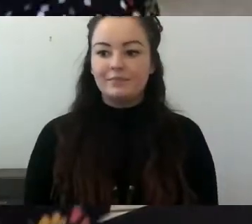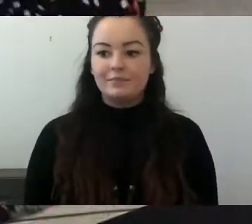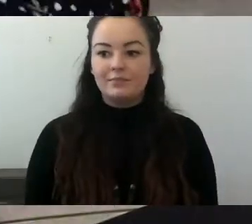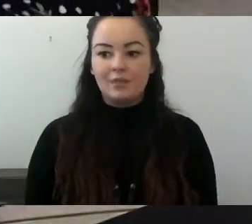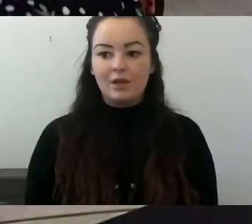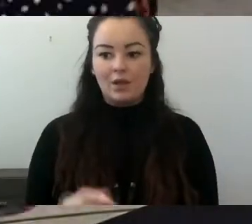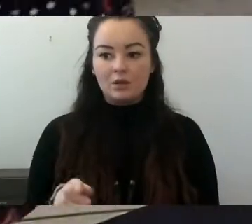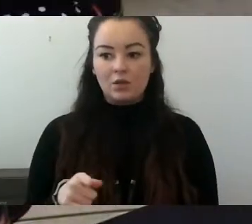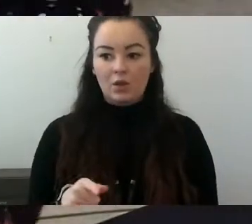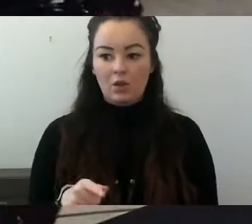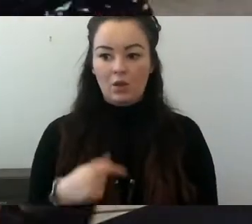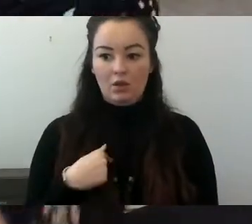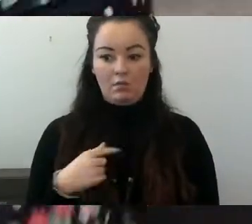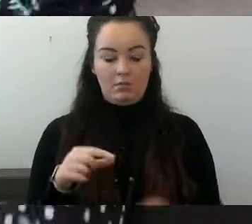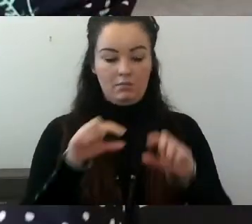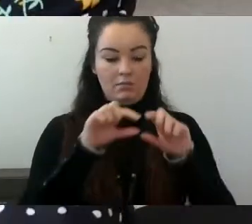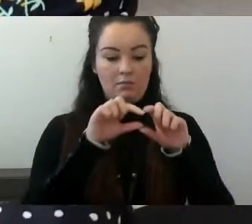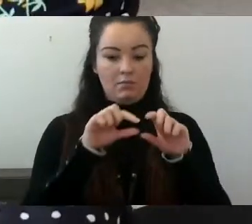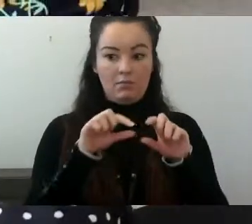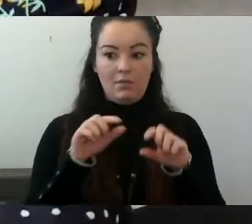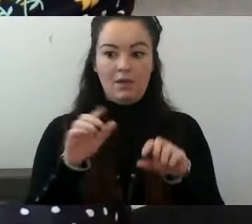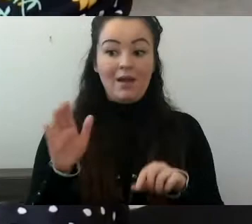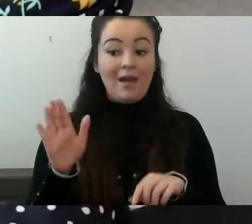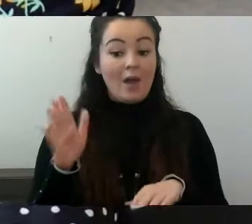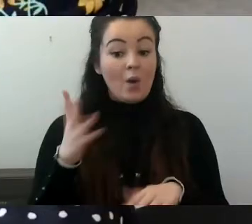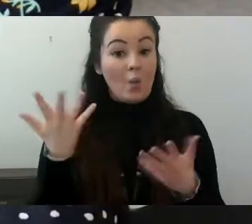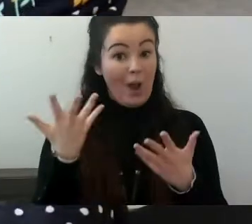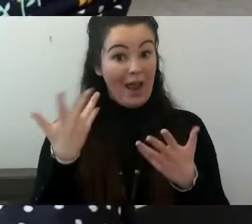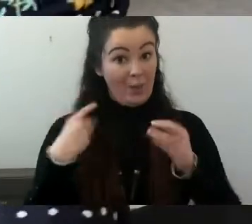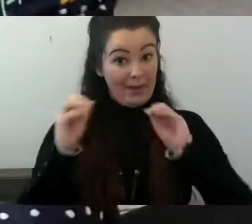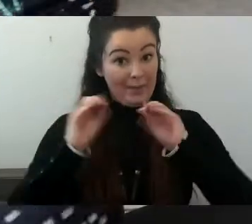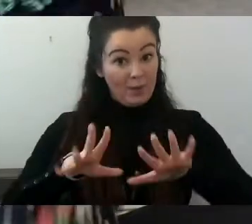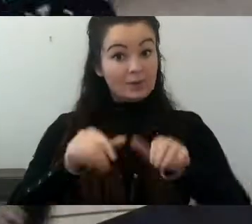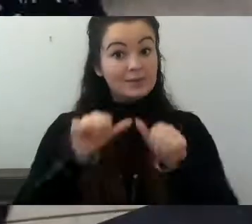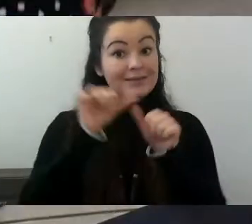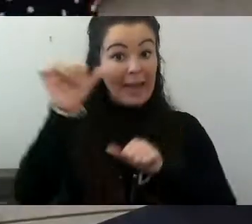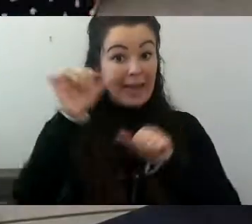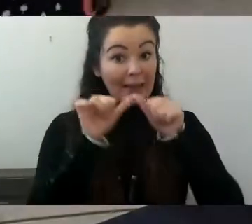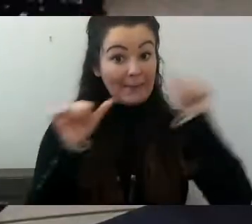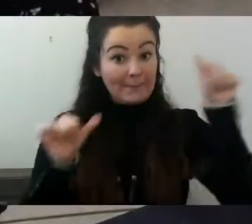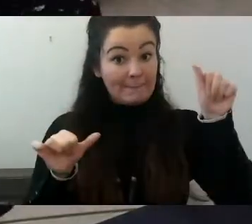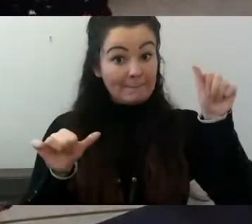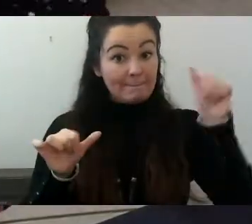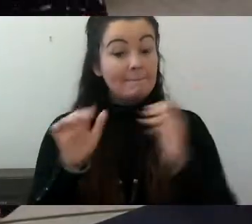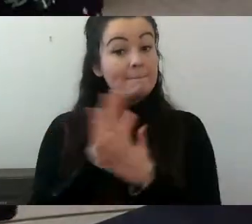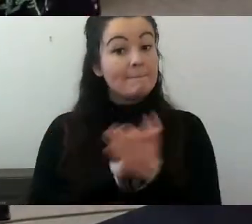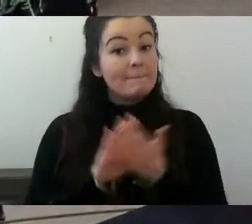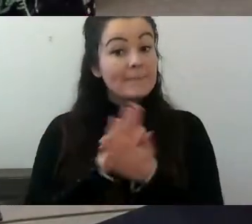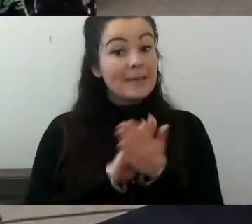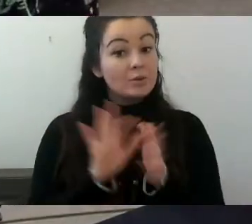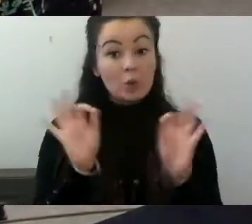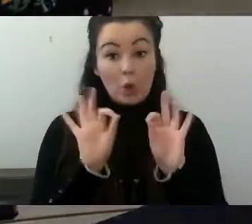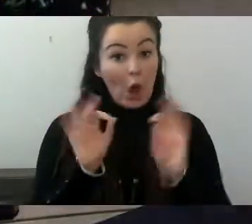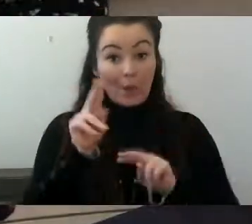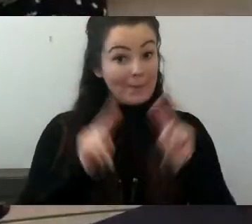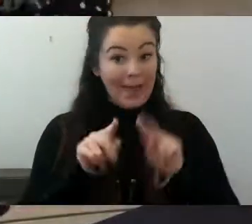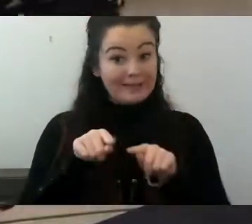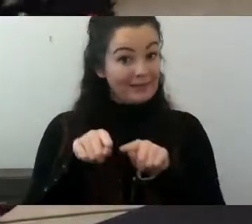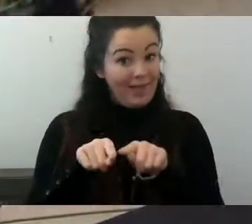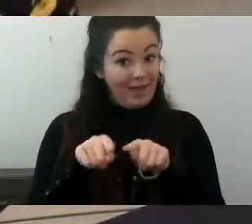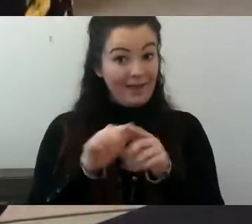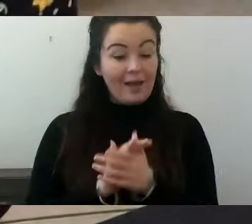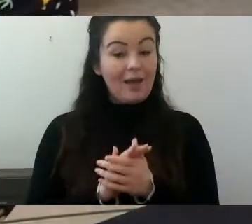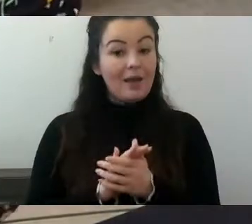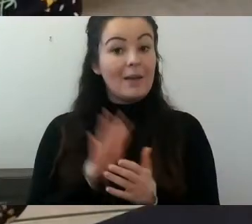And I'm just going to put some smaller bits on. So everywhere that we put masking tape will resist the